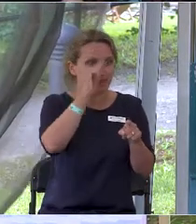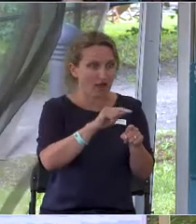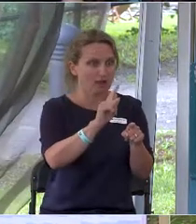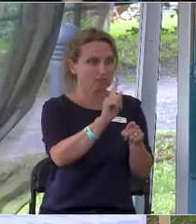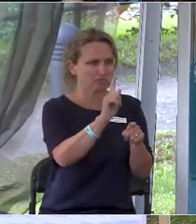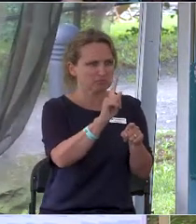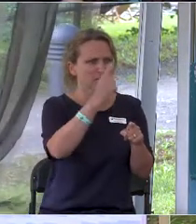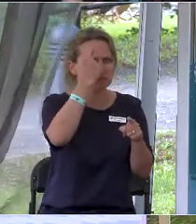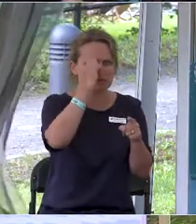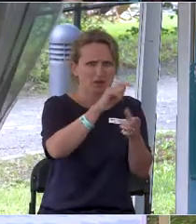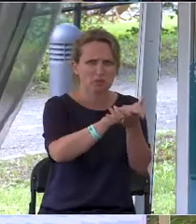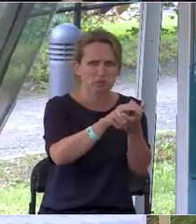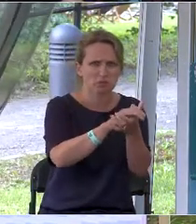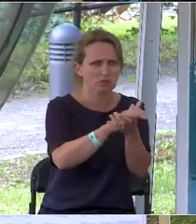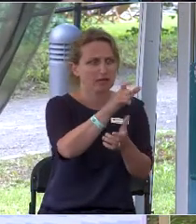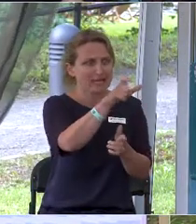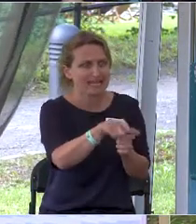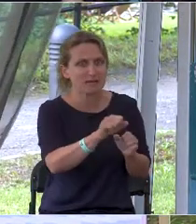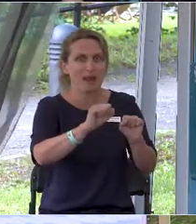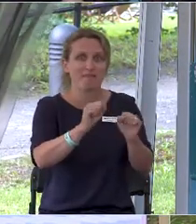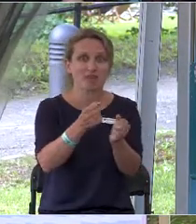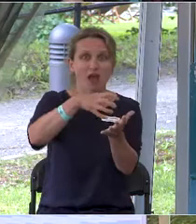this person or this institution.